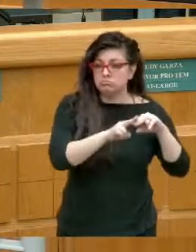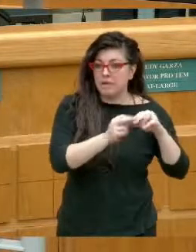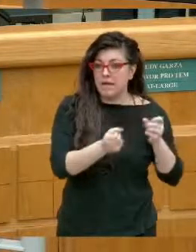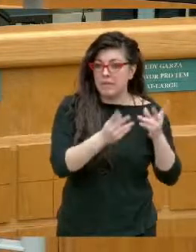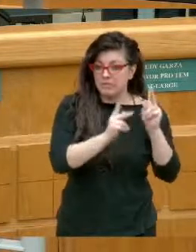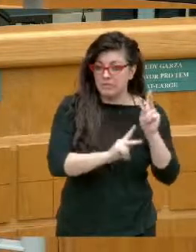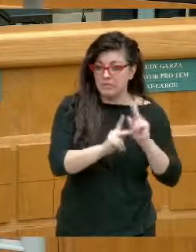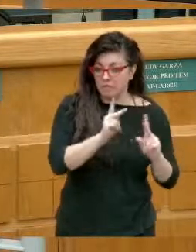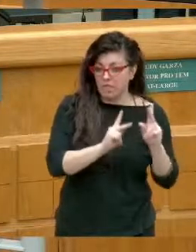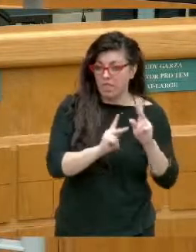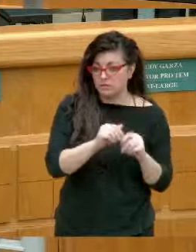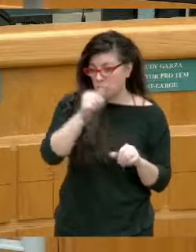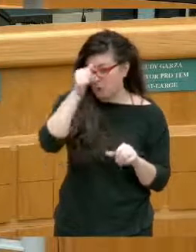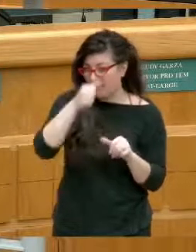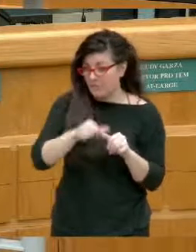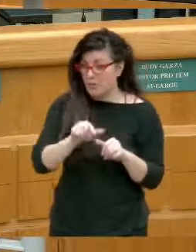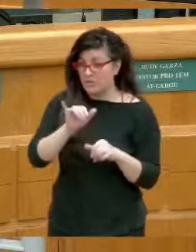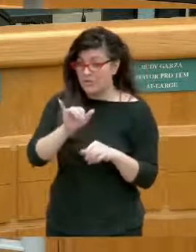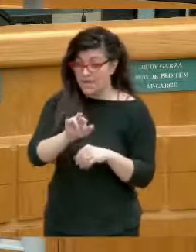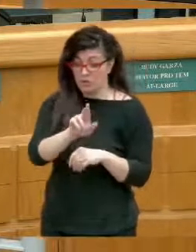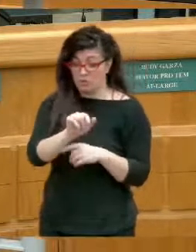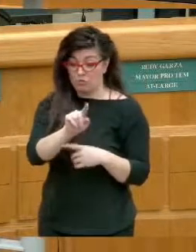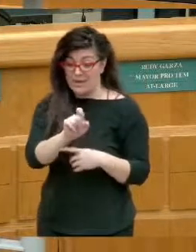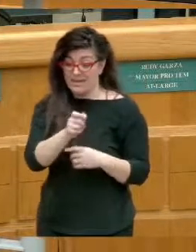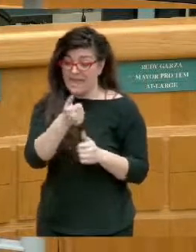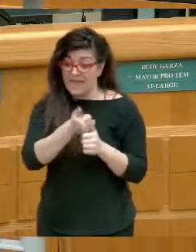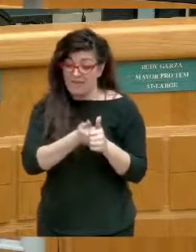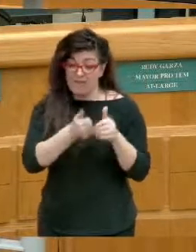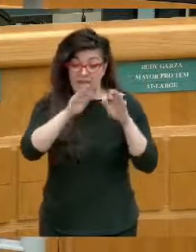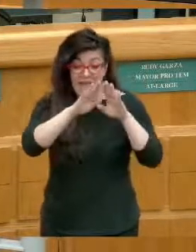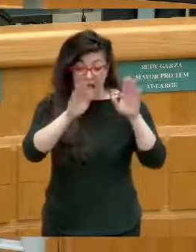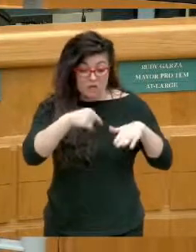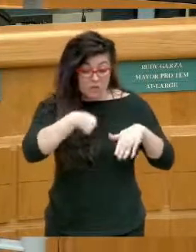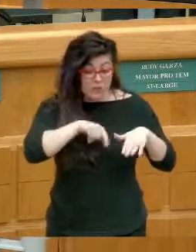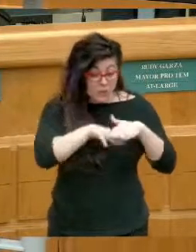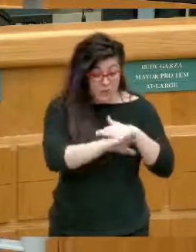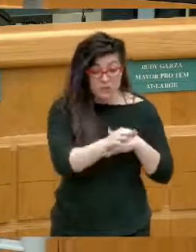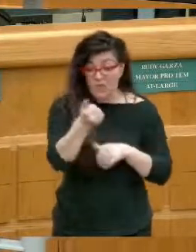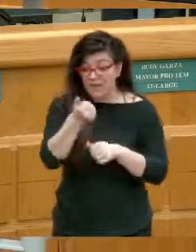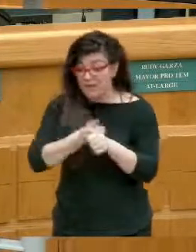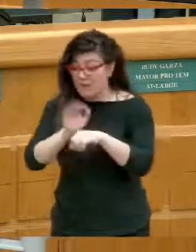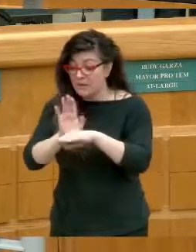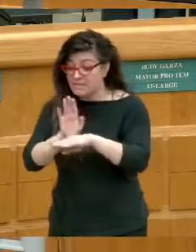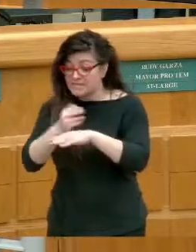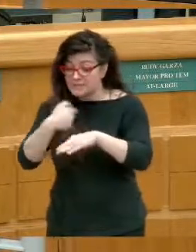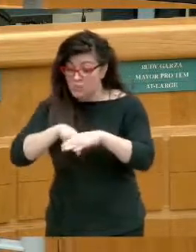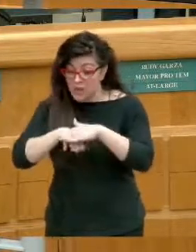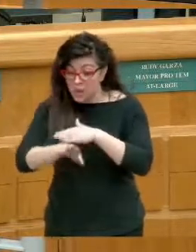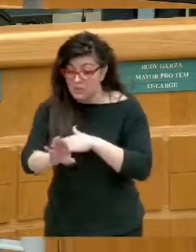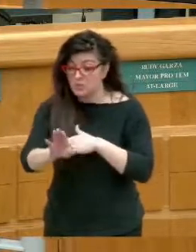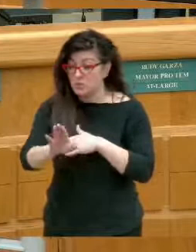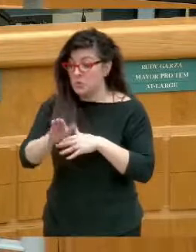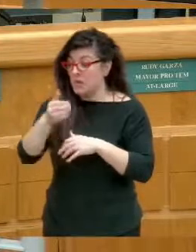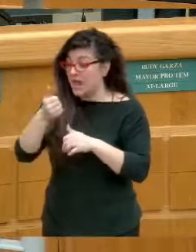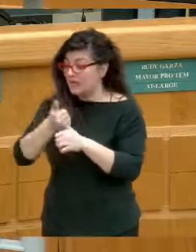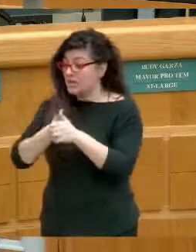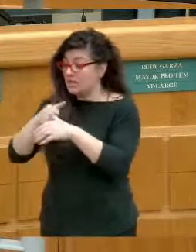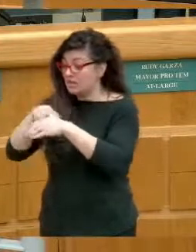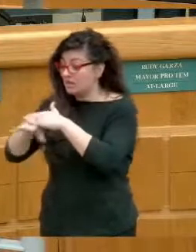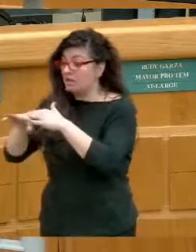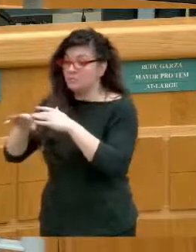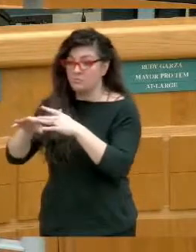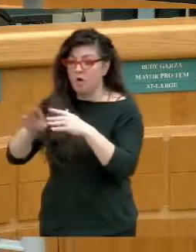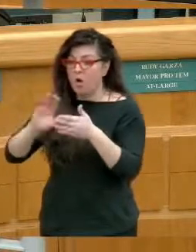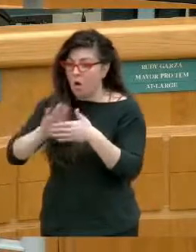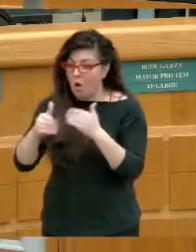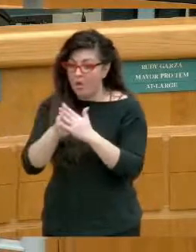of the transmission rates everywhere we go. Every house we go to, every business we go to, it's the average of all those that makes up that 1.4. And